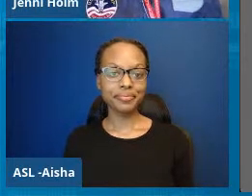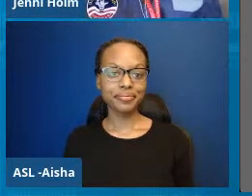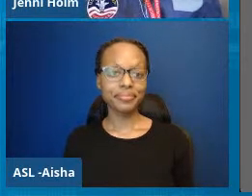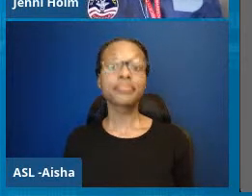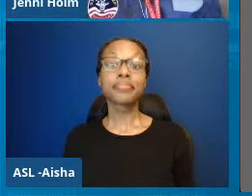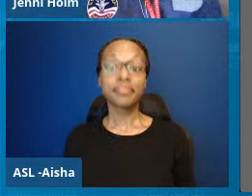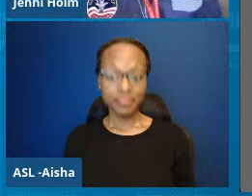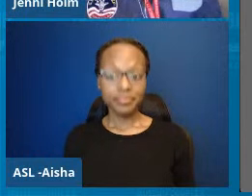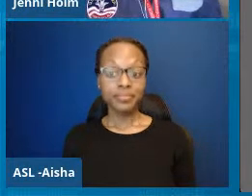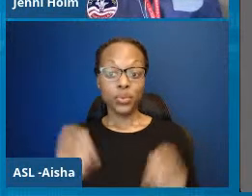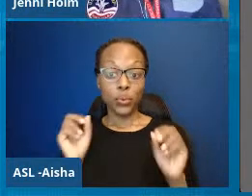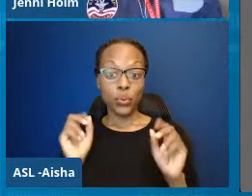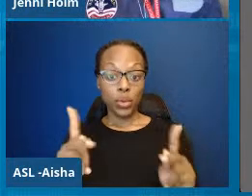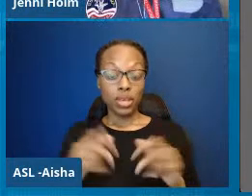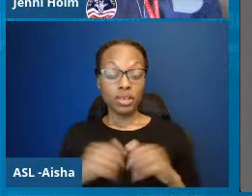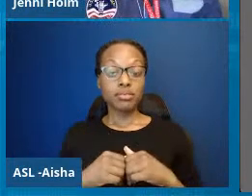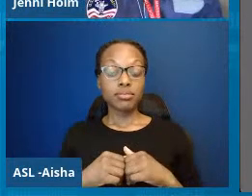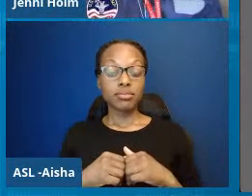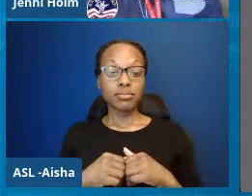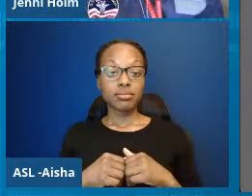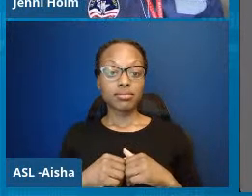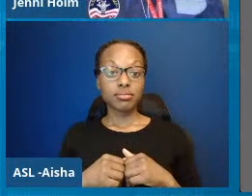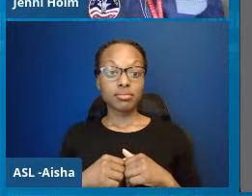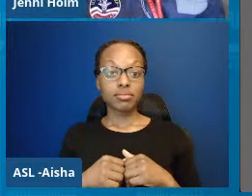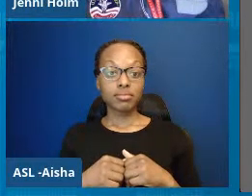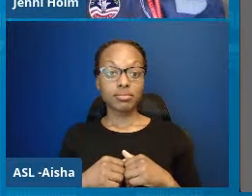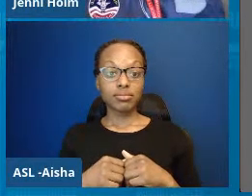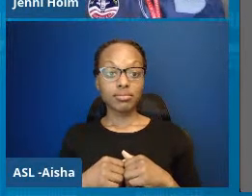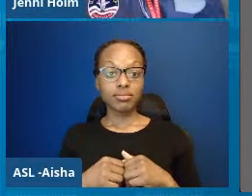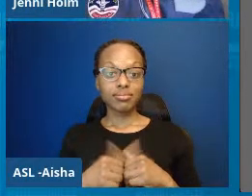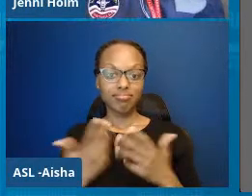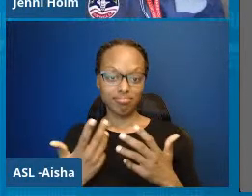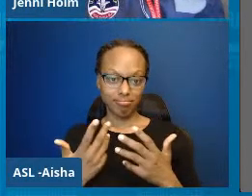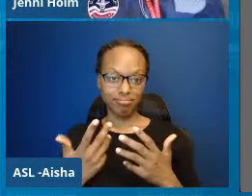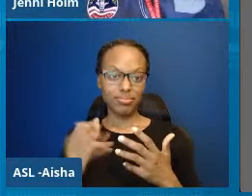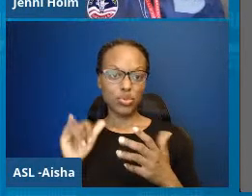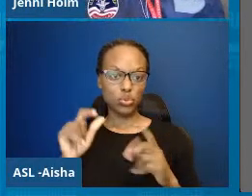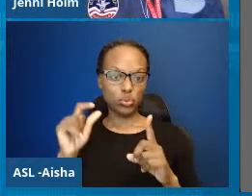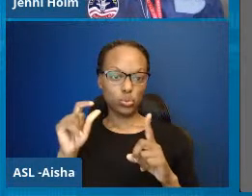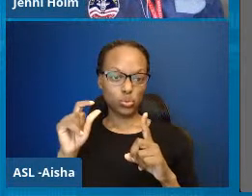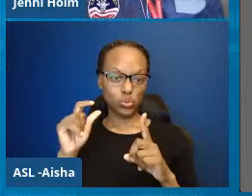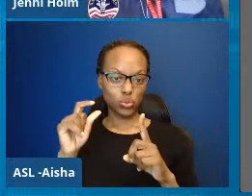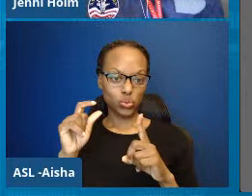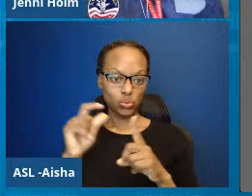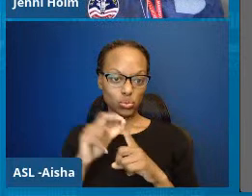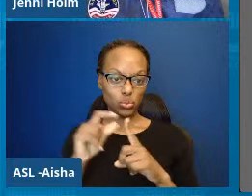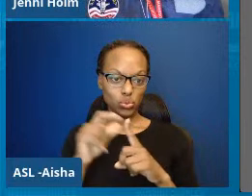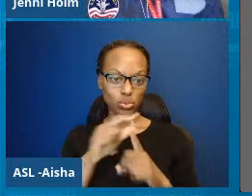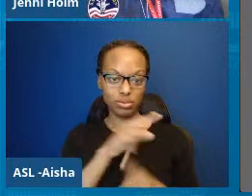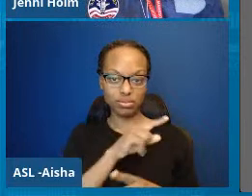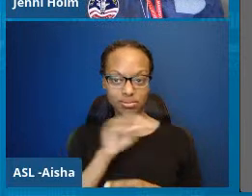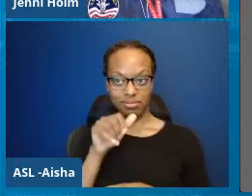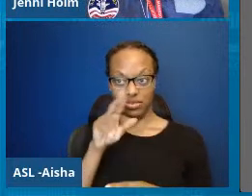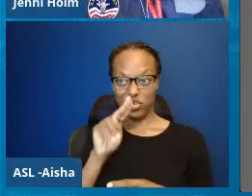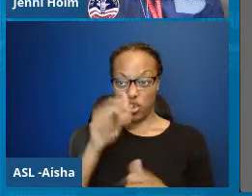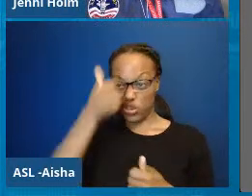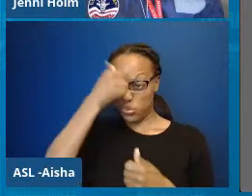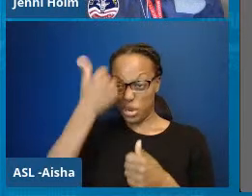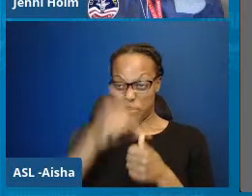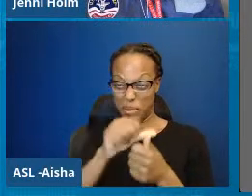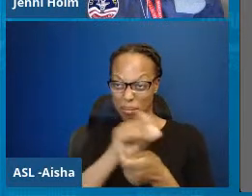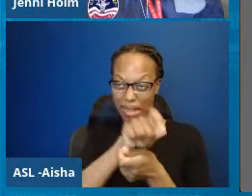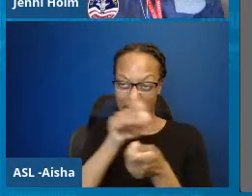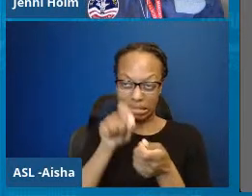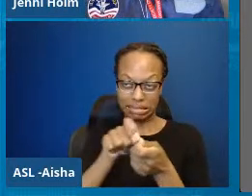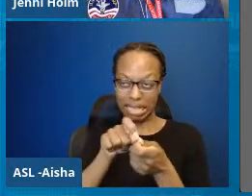All right. So listen, we're gonna, since those were very memorable words, especially John remembered exactly what was said. But